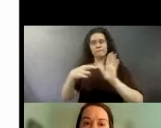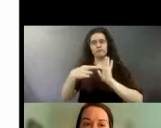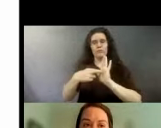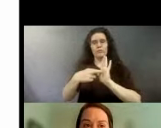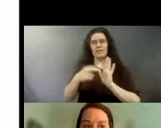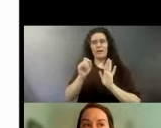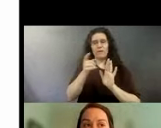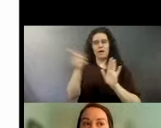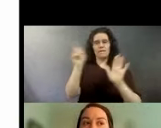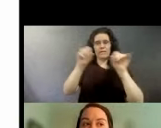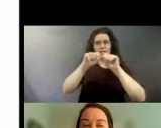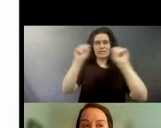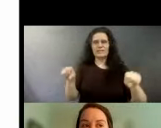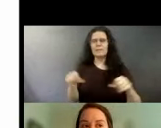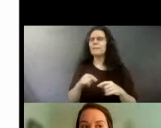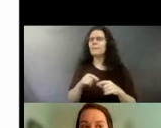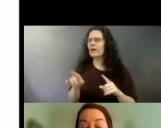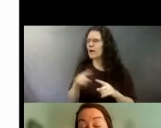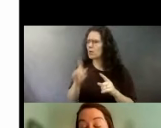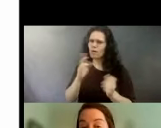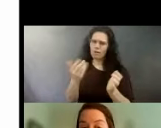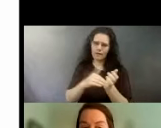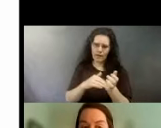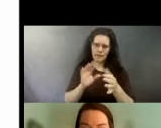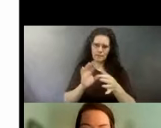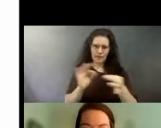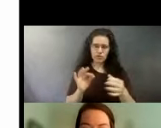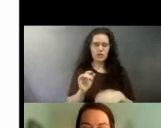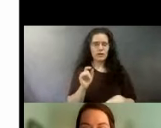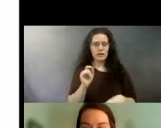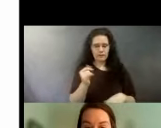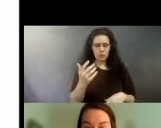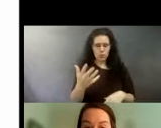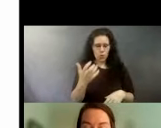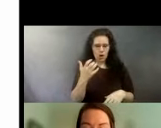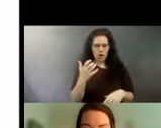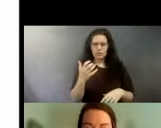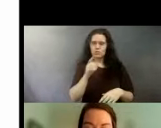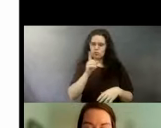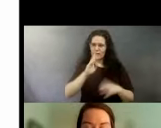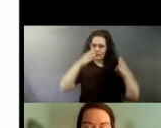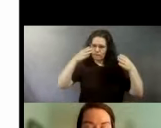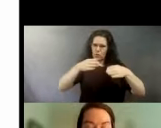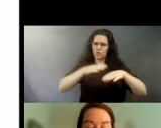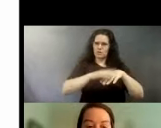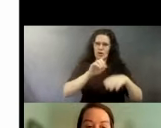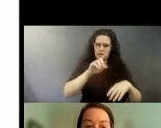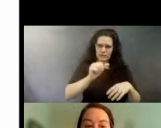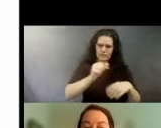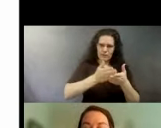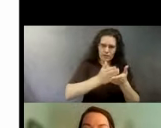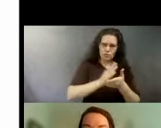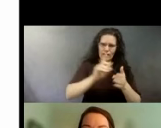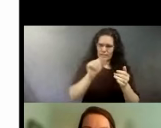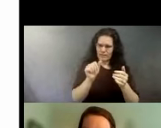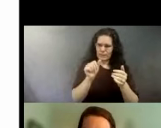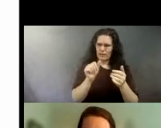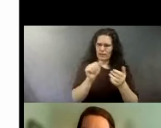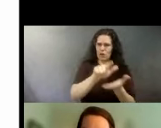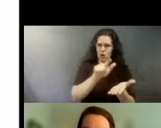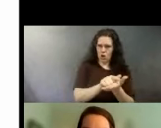looking to build out or really specialize in the area of disability rights, disability law, that you should